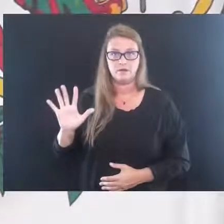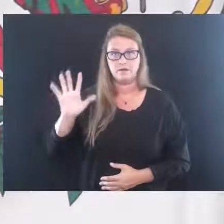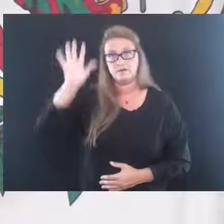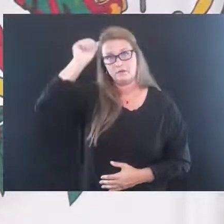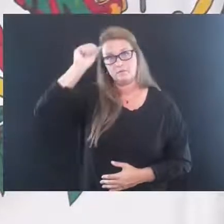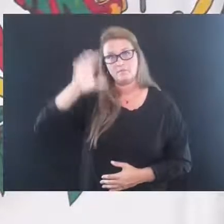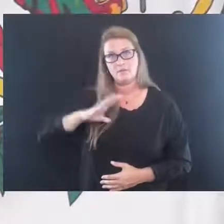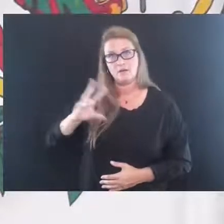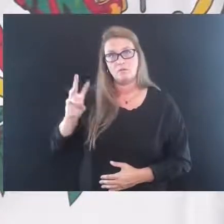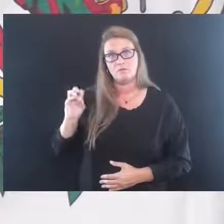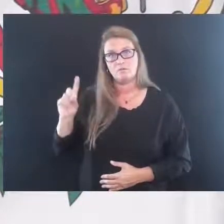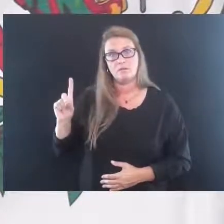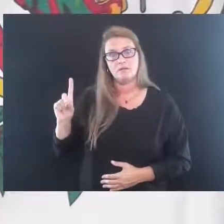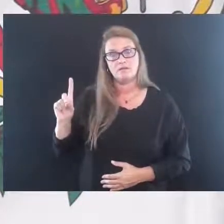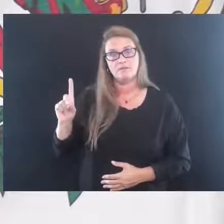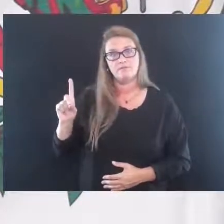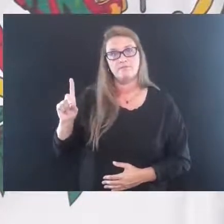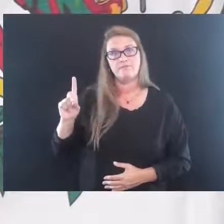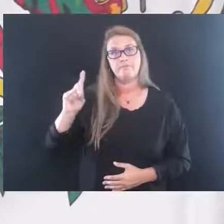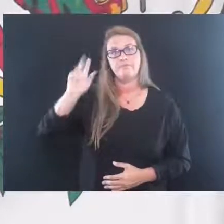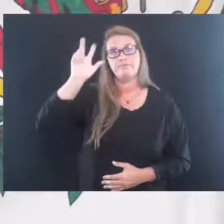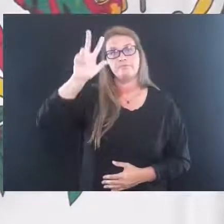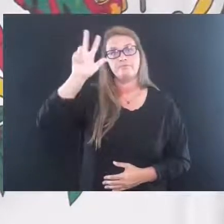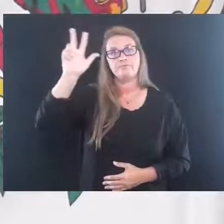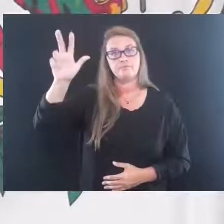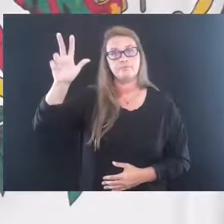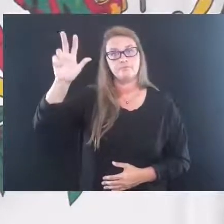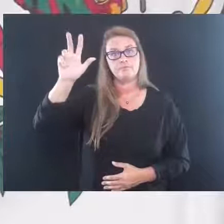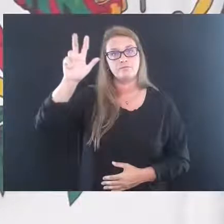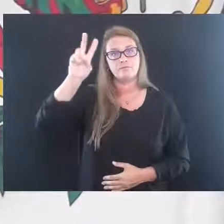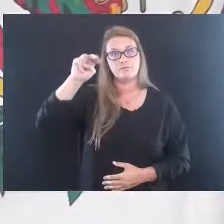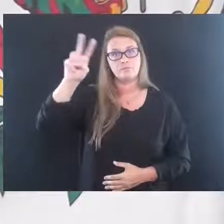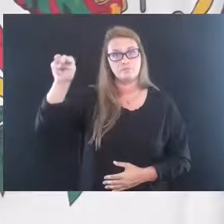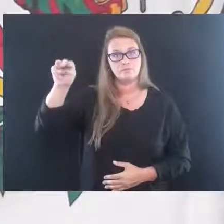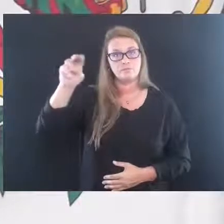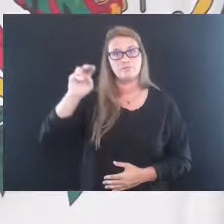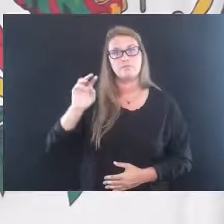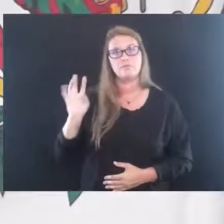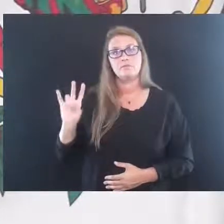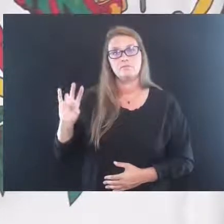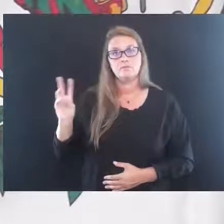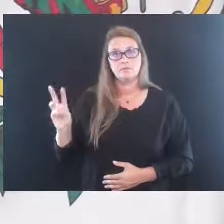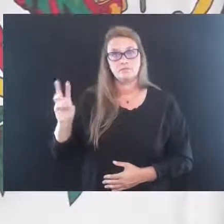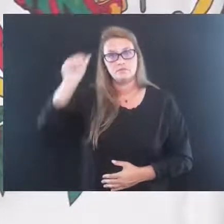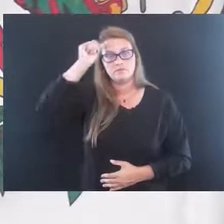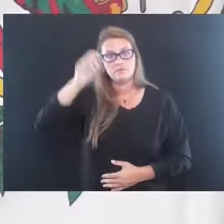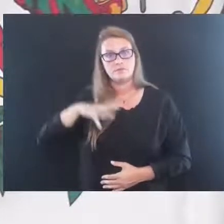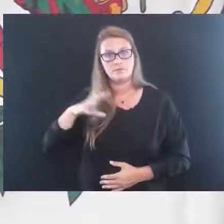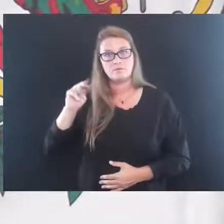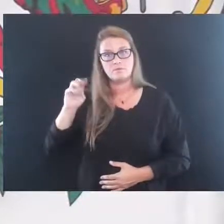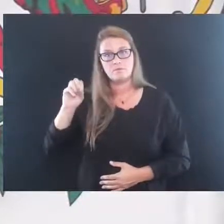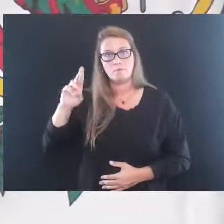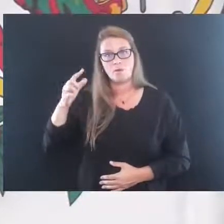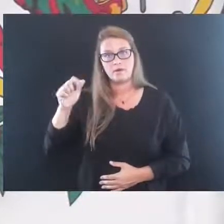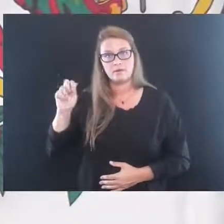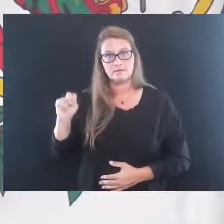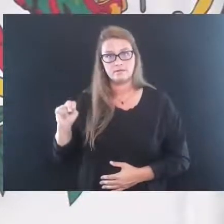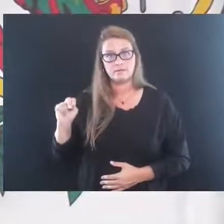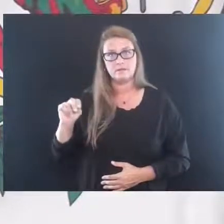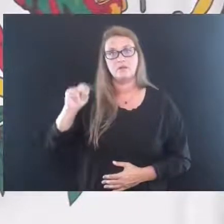male from Wood County. The 3,322nd death, a 76-year-old male from Morgan County.